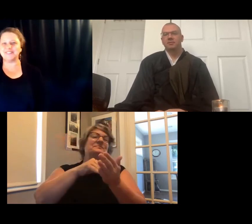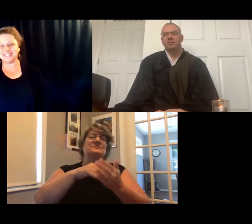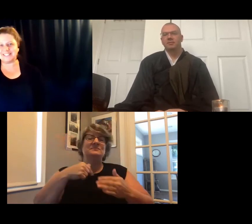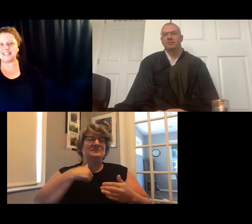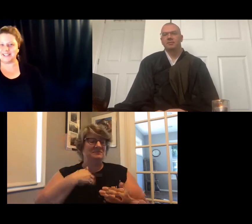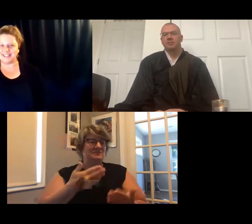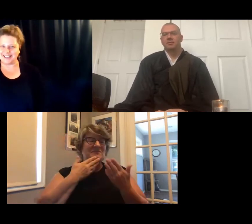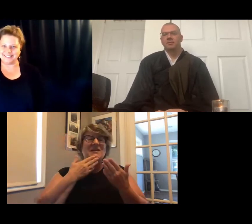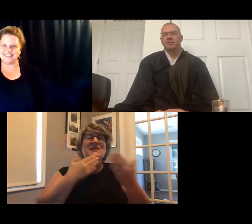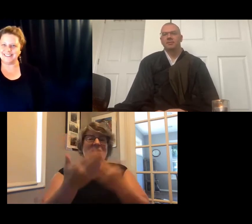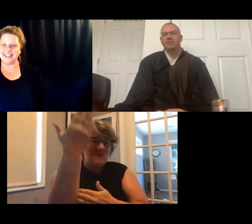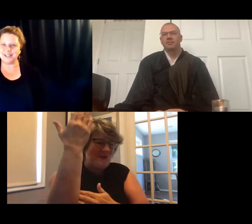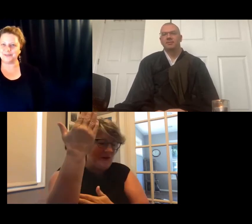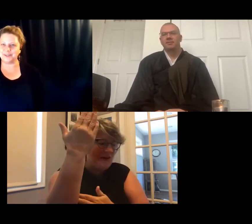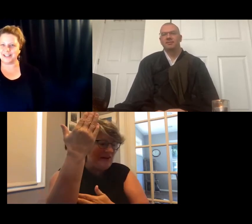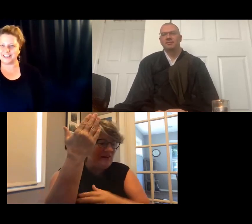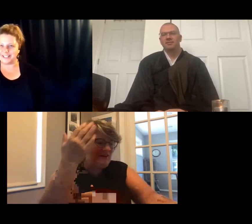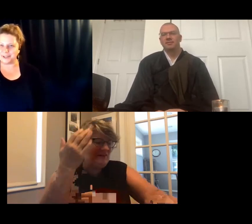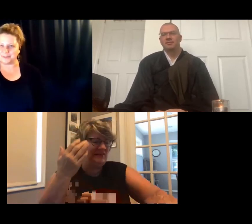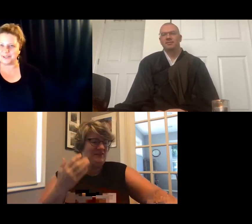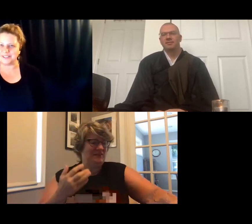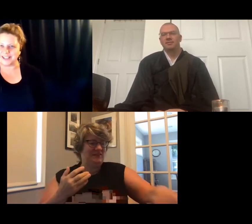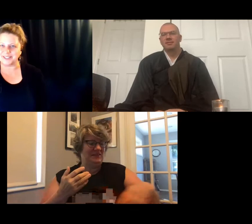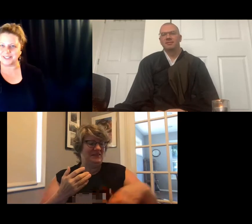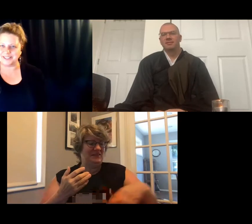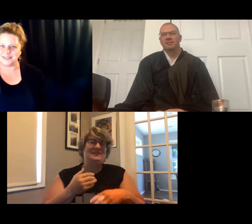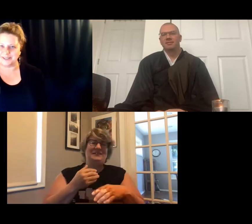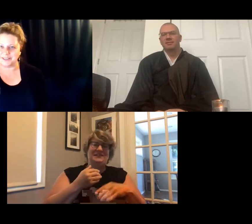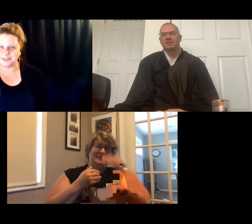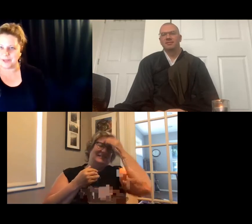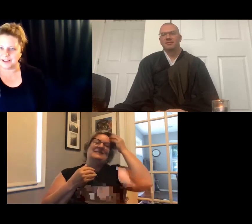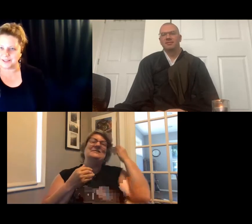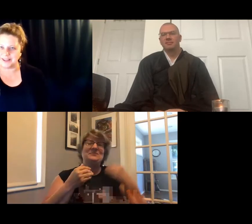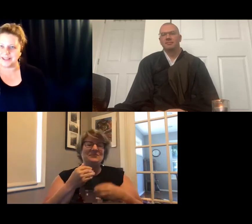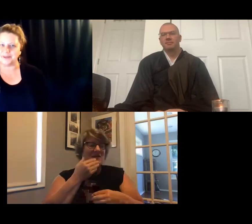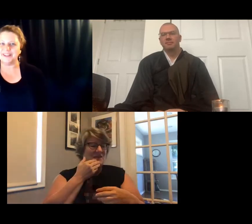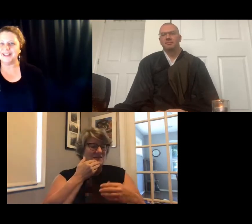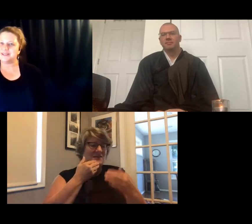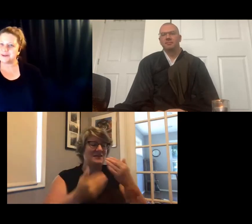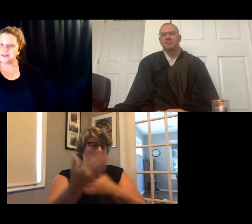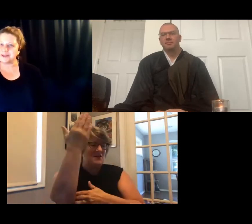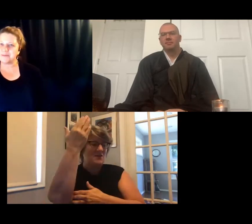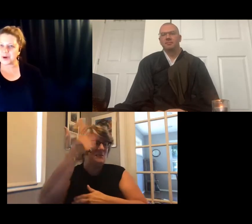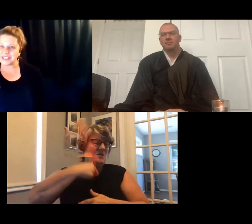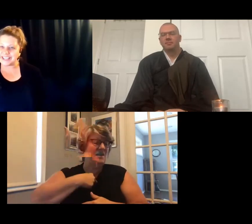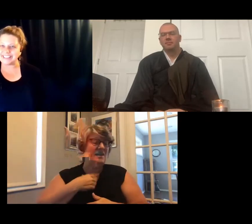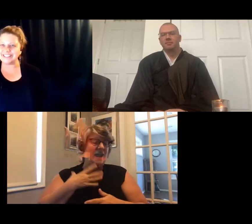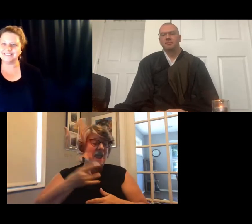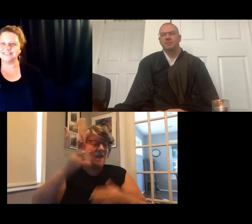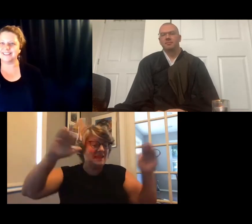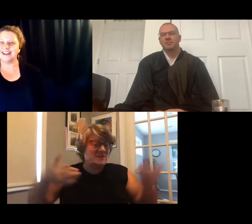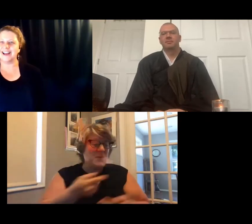will definitely start again. Thank you for getting the interpreter's technical issues straightened out. So good